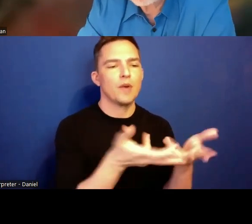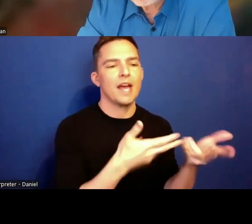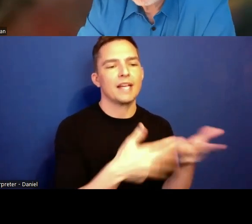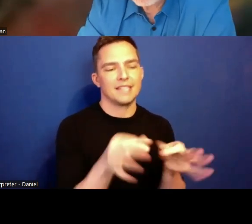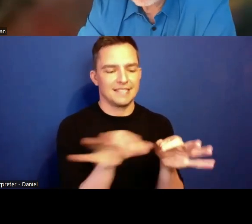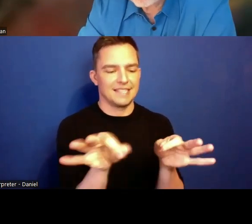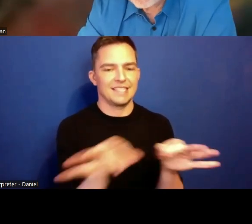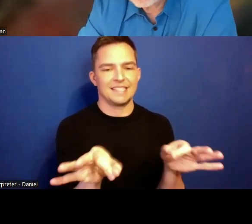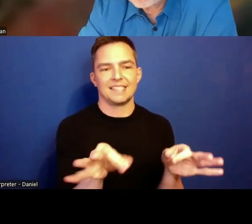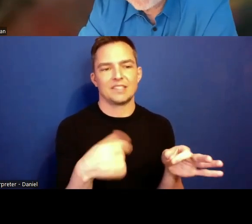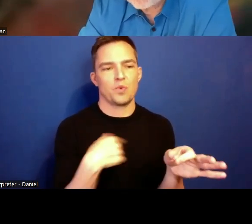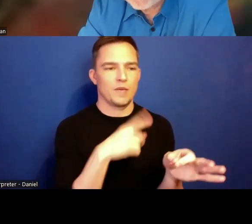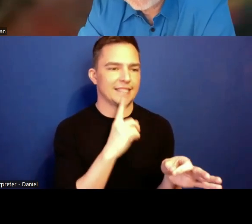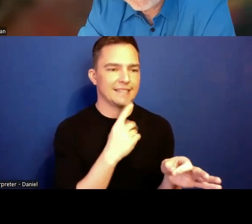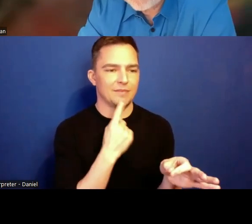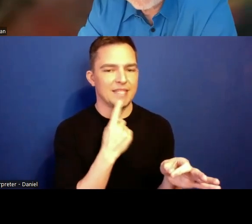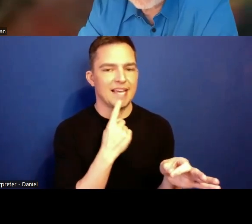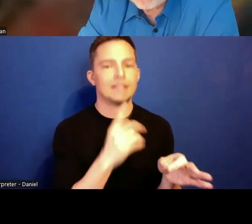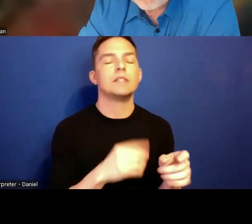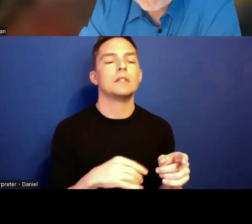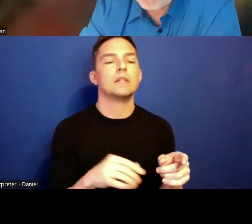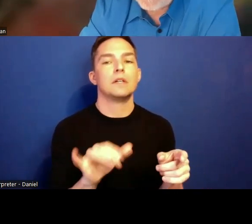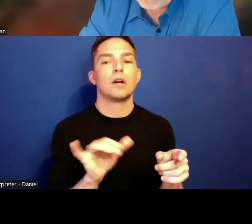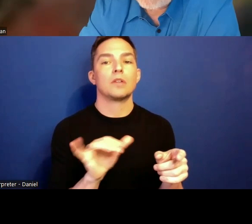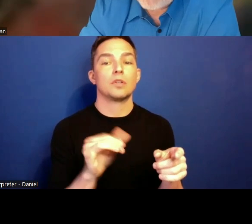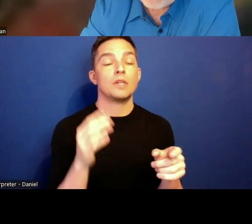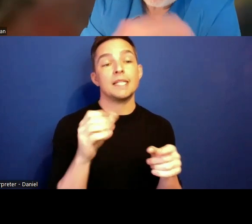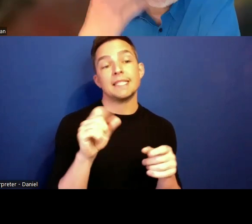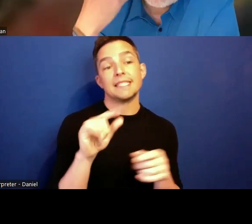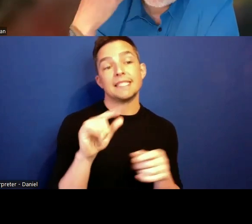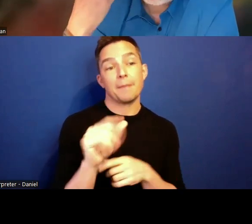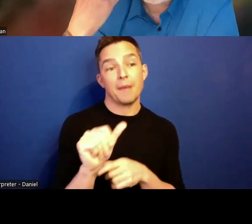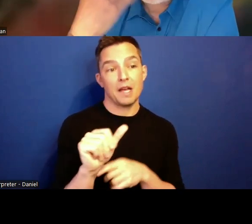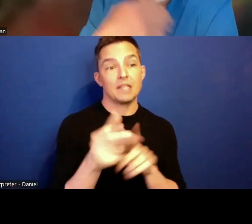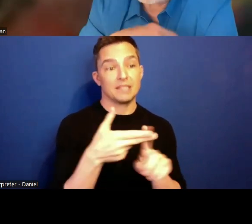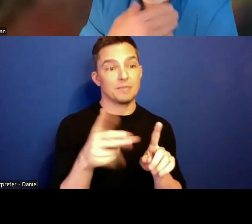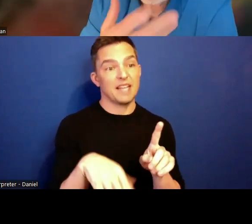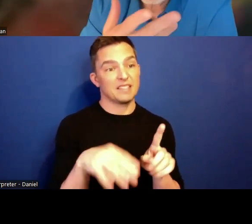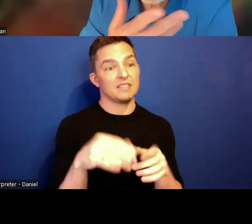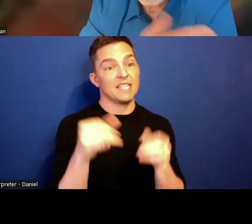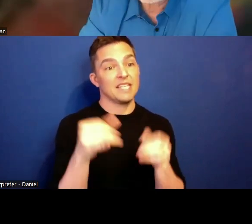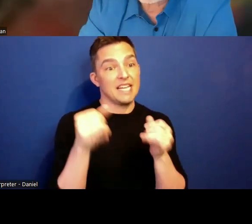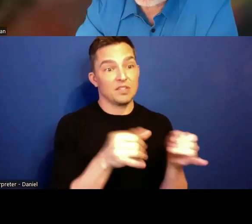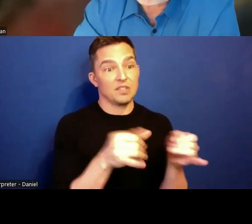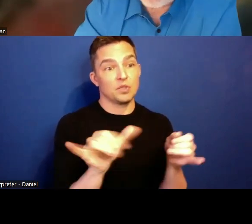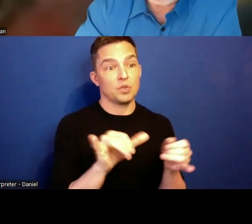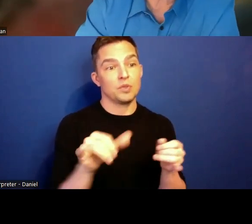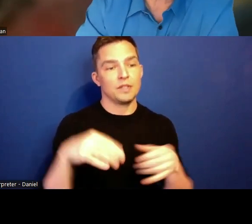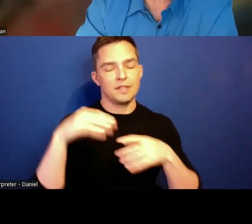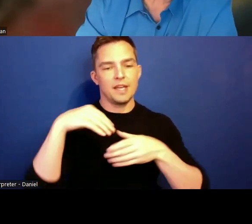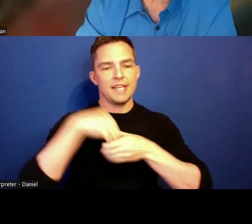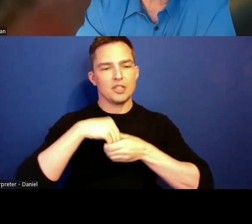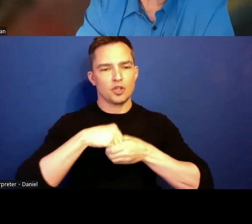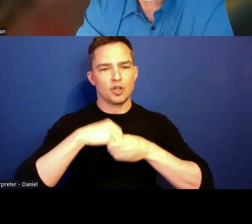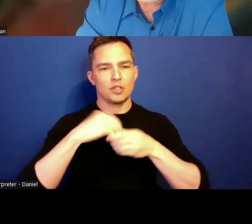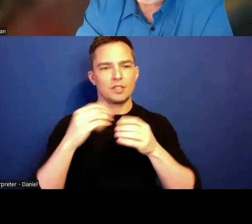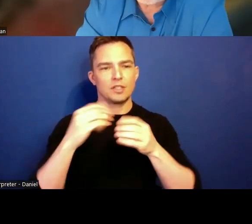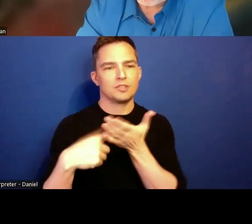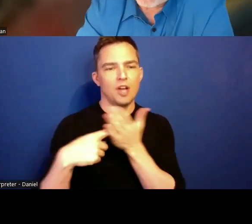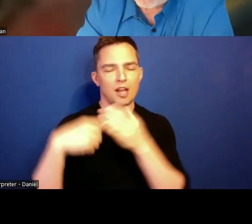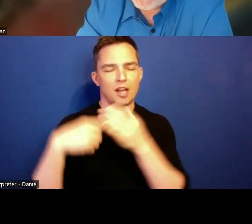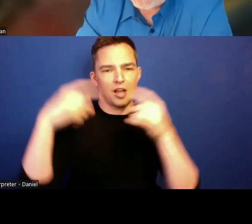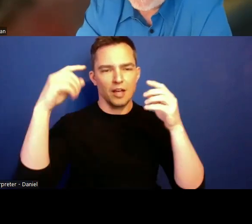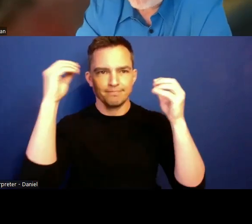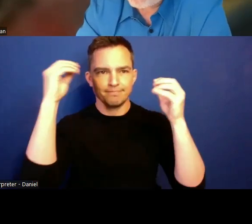next slide, we also know that stigma is individual and that it manifests in the internal dialogue. And that's the type of stigma I was sharing